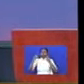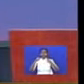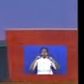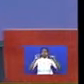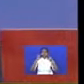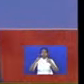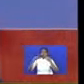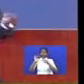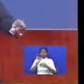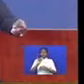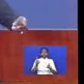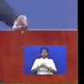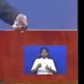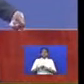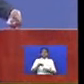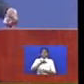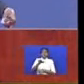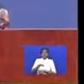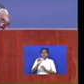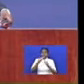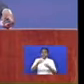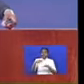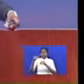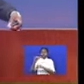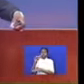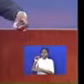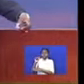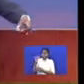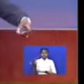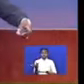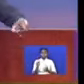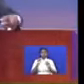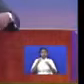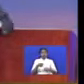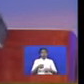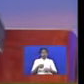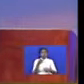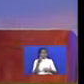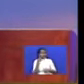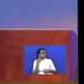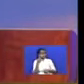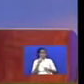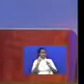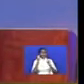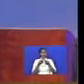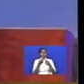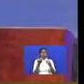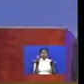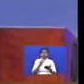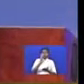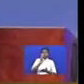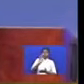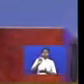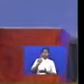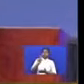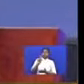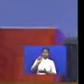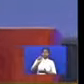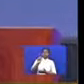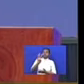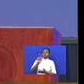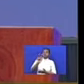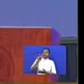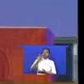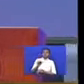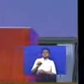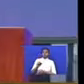must go to Zambia? Bishop Bruce is here from Zambia. There's a team from Botswana that is here coming to understand Kingdom